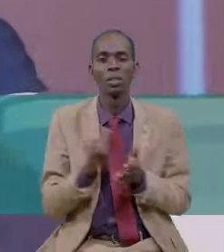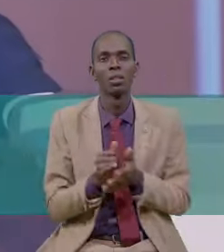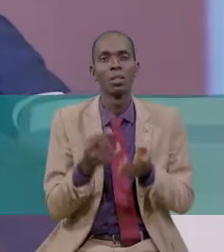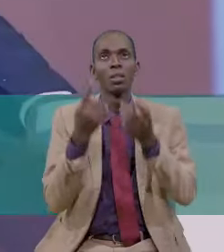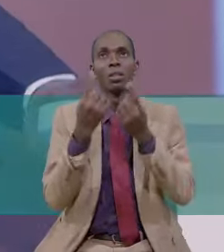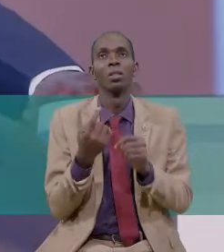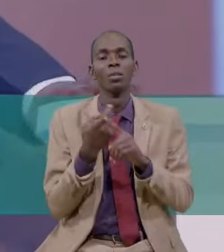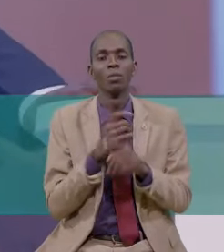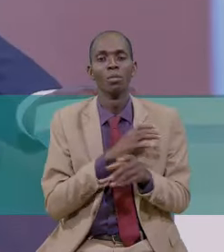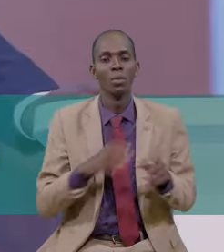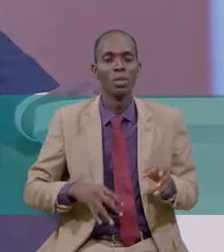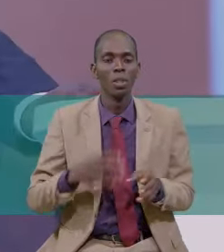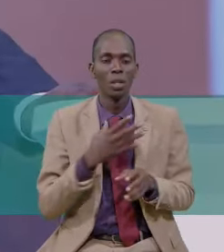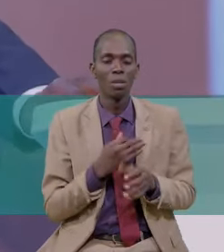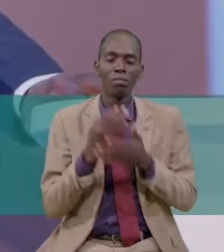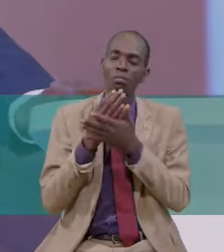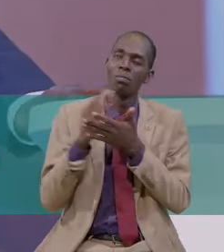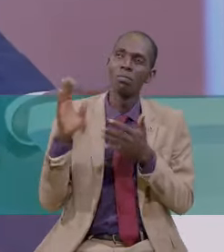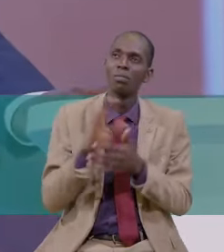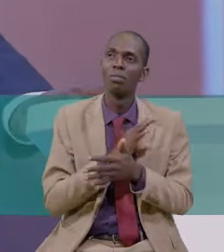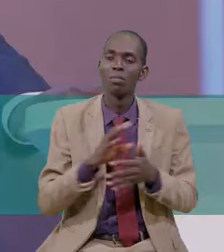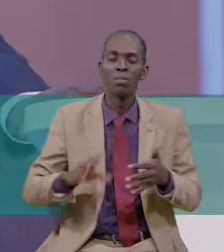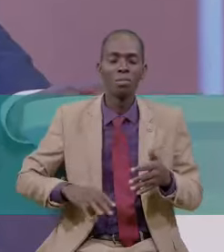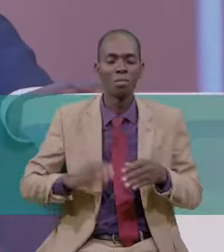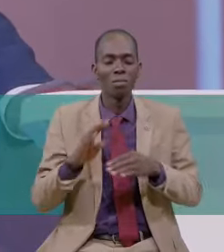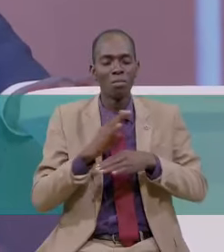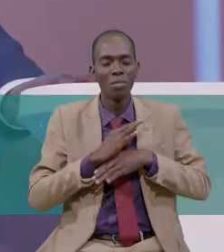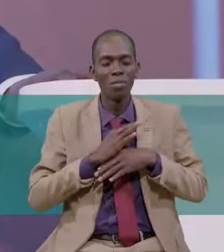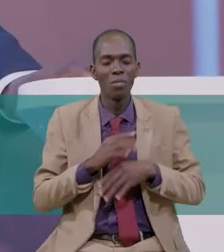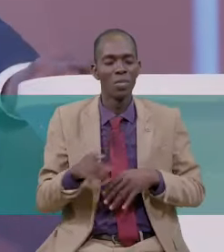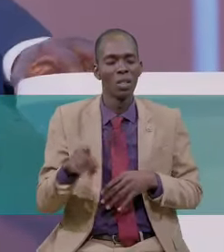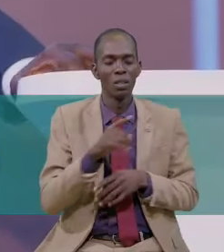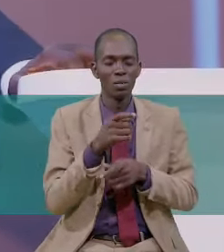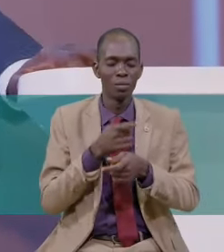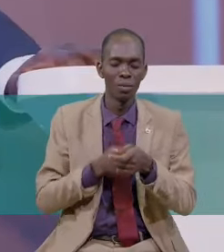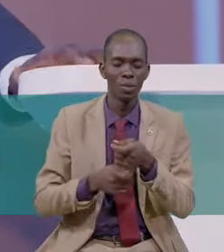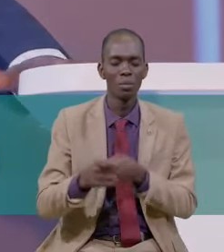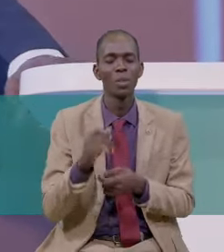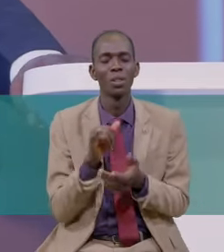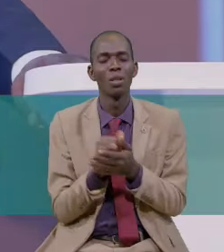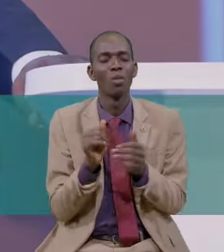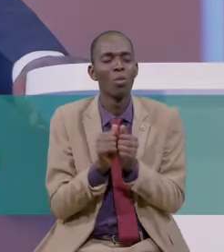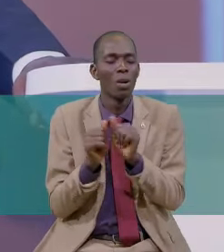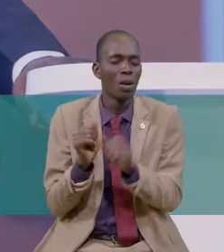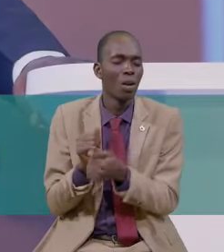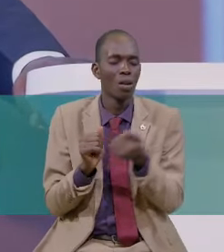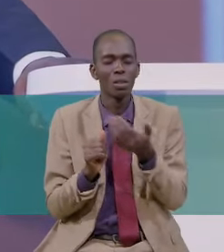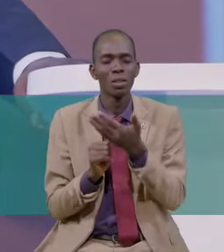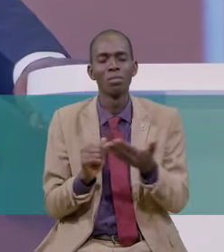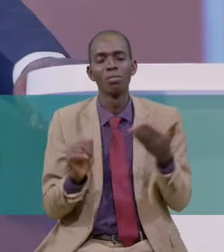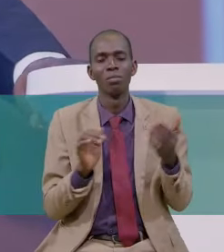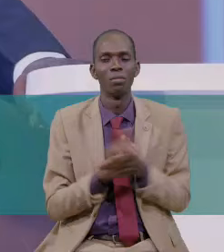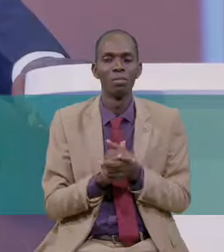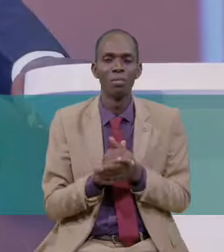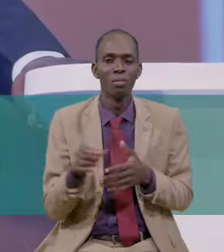reject Christ's satisfaction. They replace that with another thing. They are not totally,